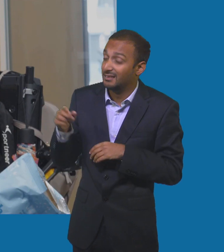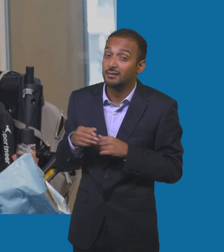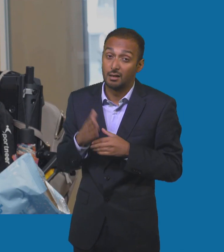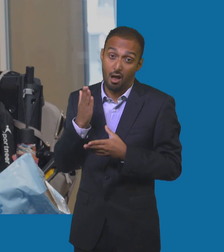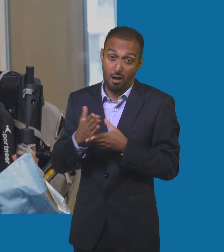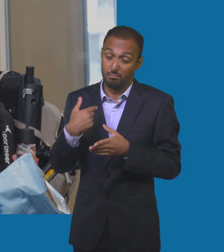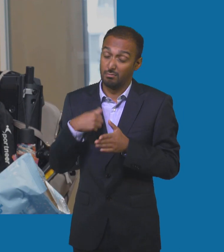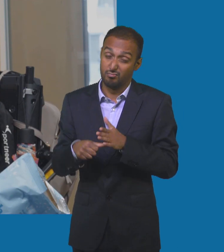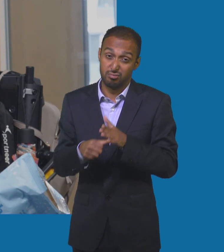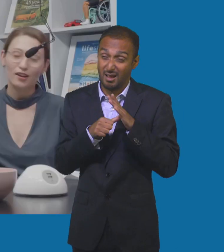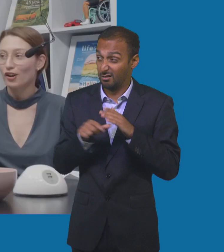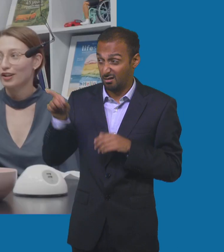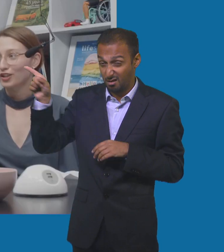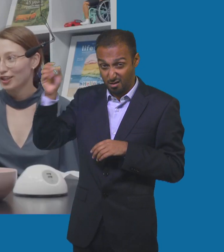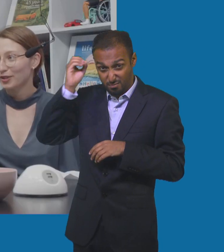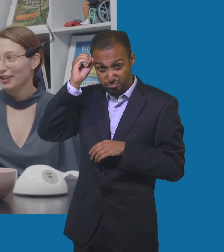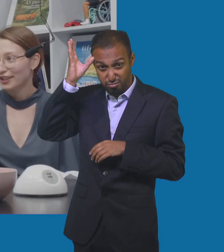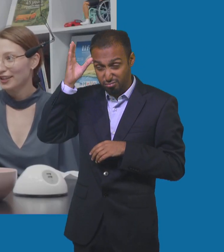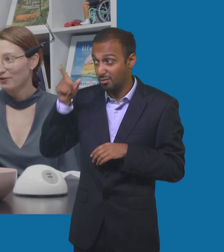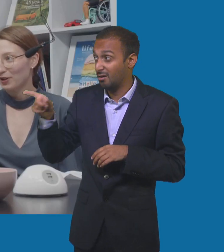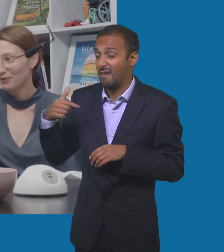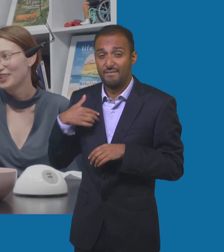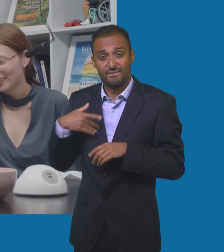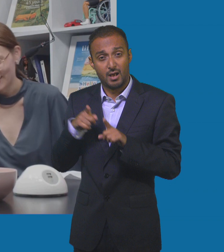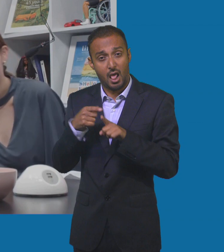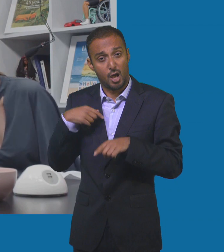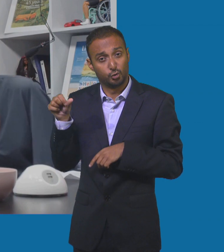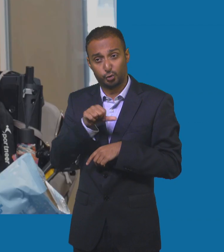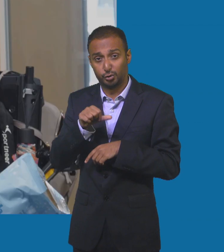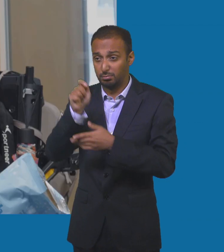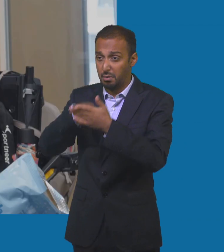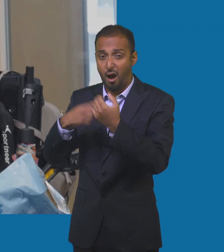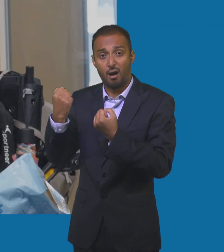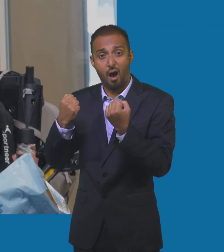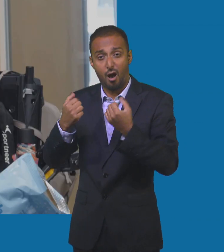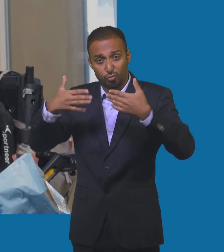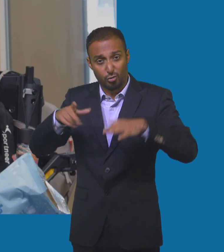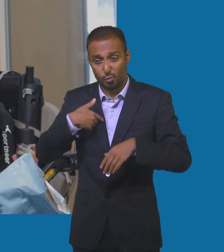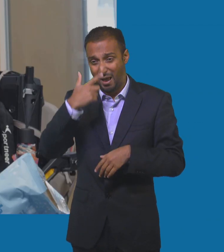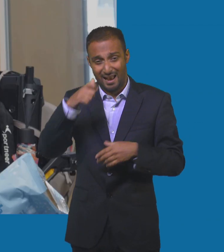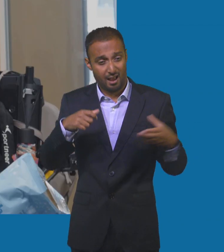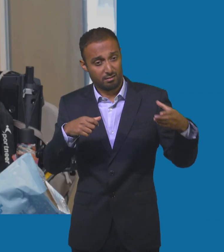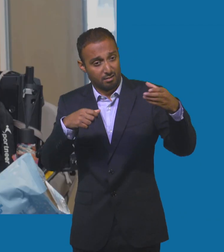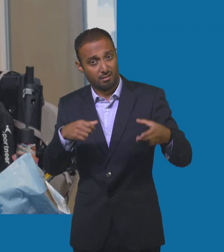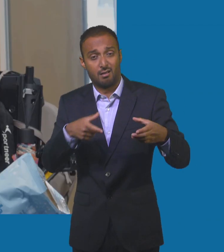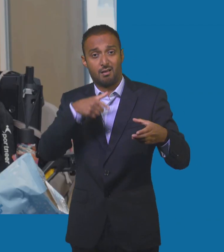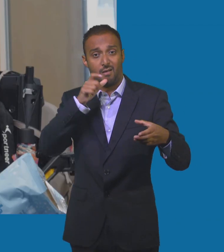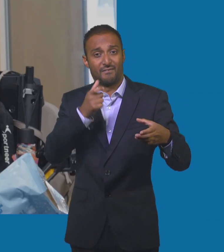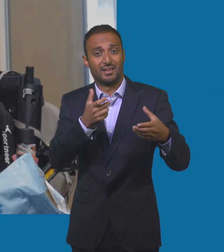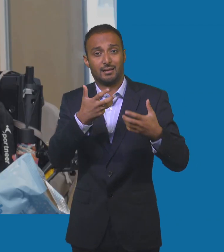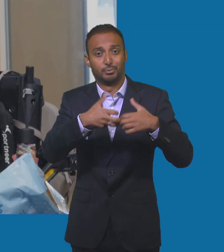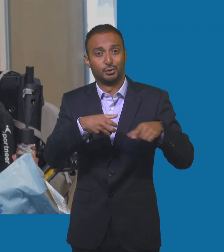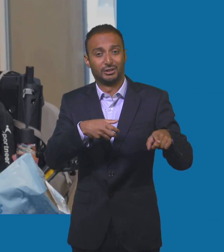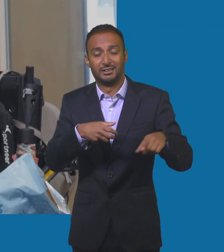knowledge. Absolutely. Maybe I should get a car just so I can have just for that. Catherine, thank you very much for joining us.